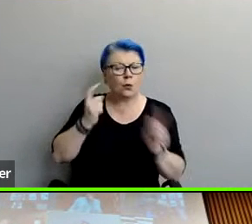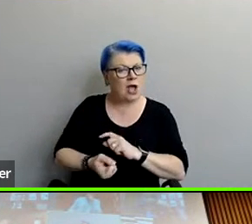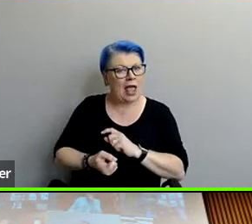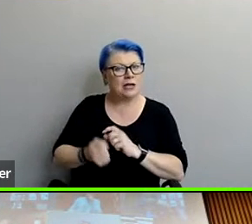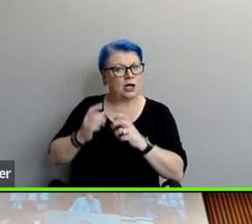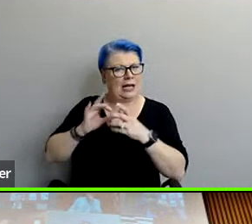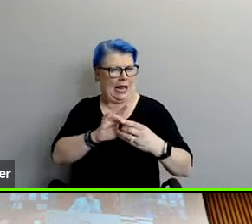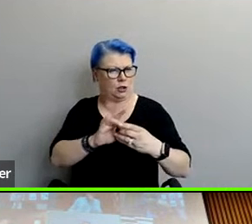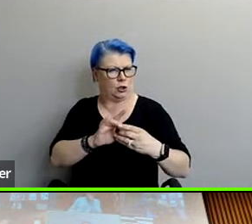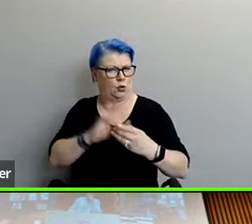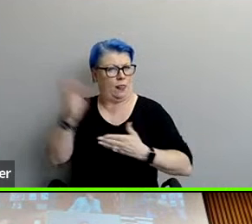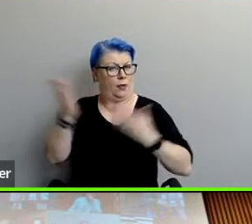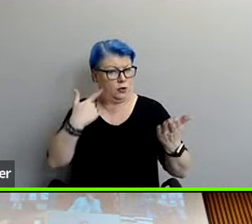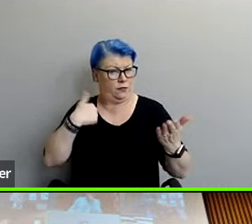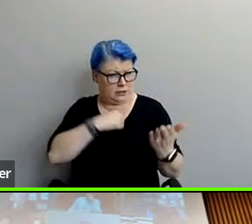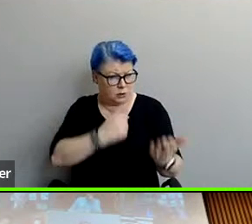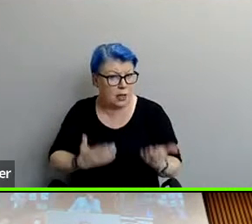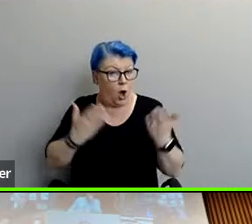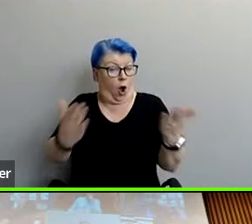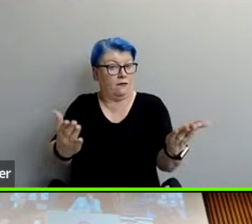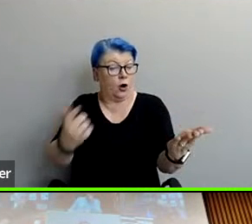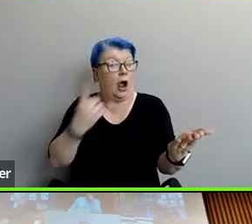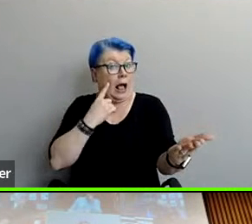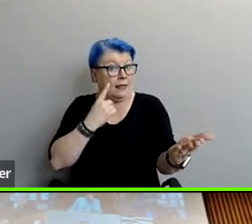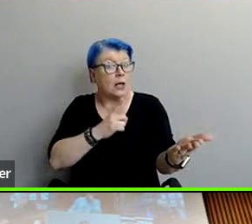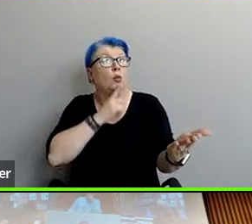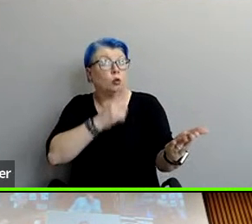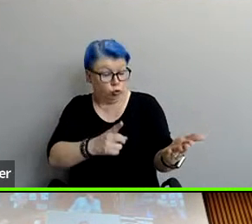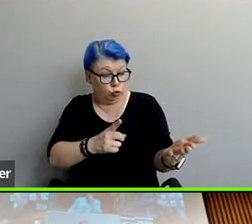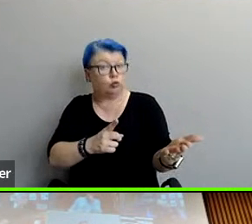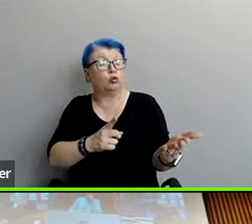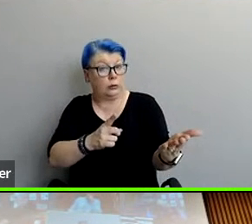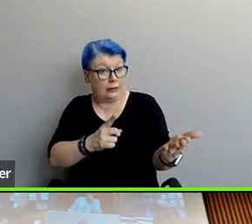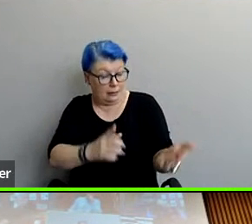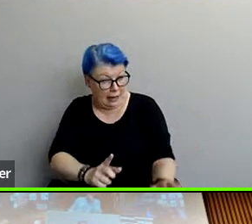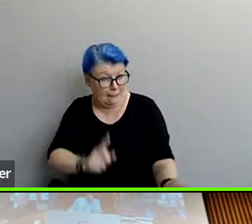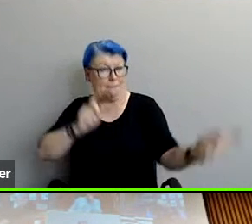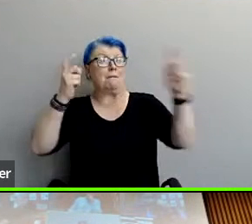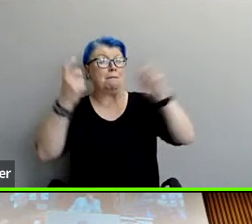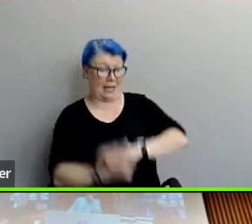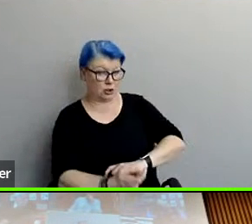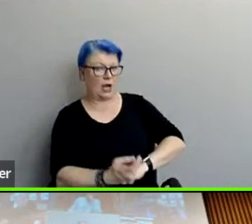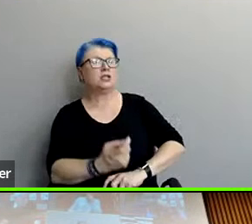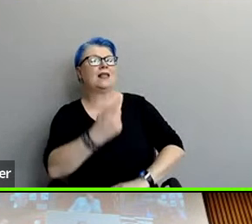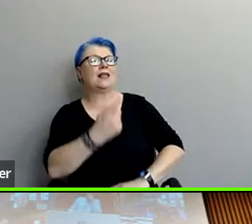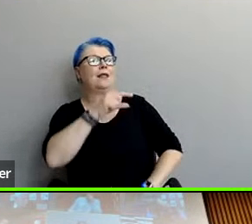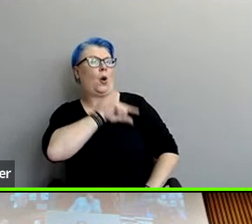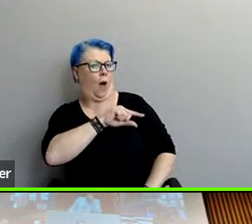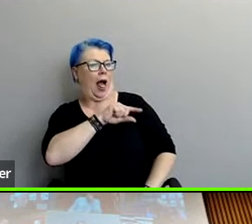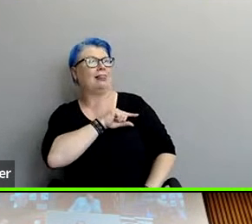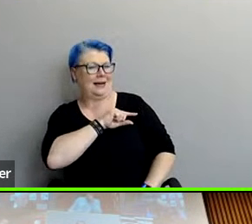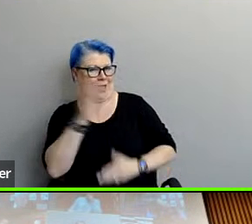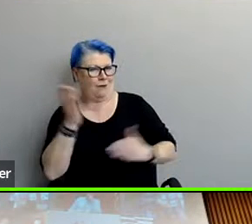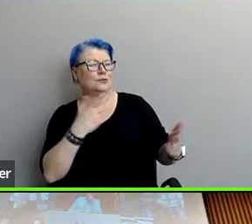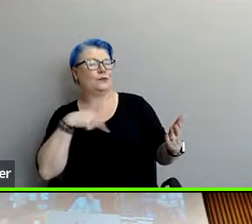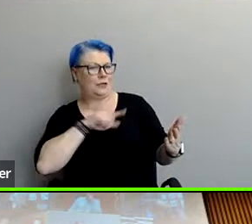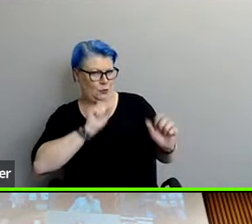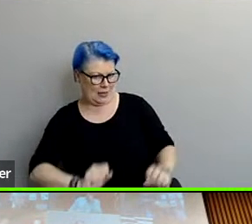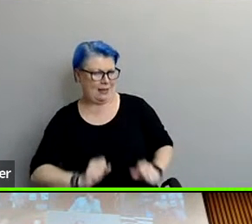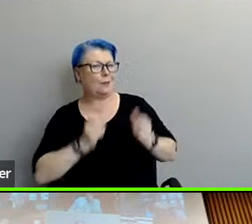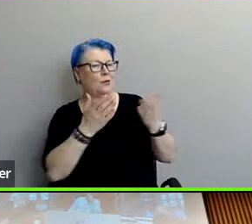of those services we are offering. I think it will make a huge change in the quality of service we're providing our students. Mm-hmm.